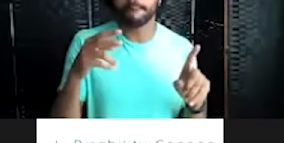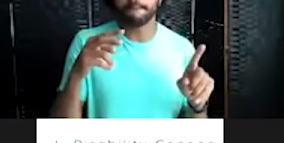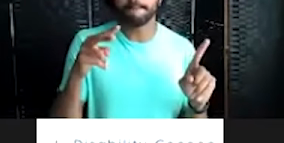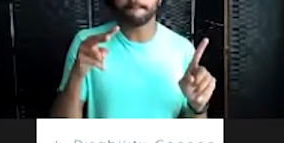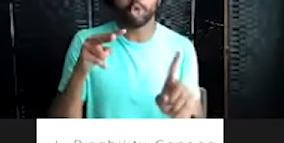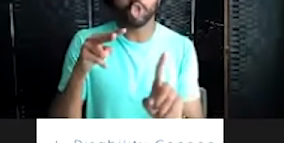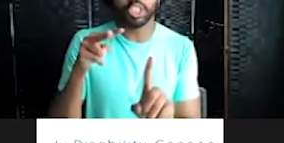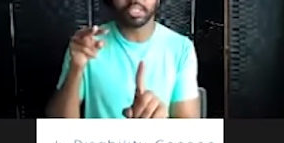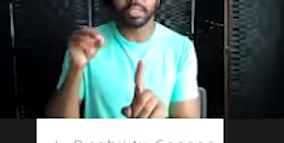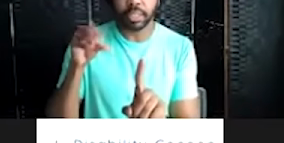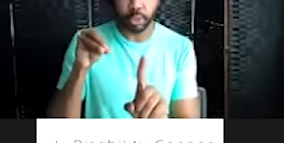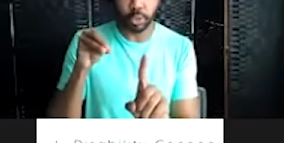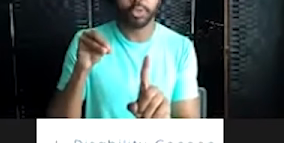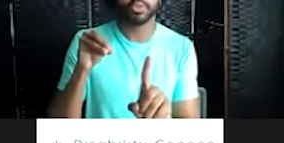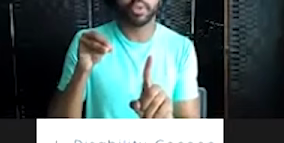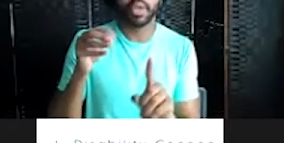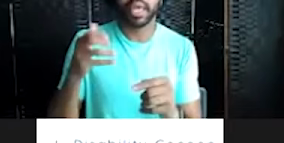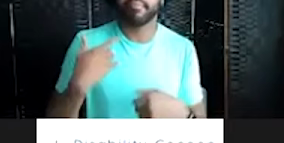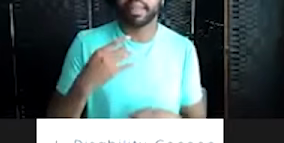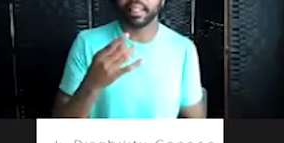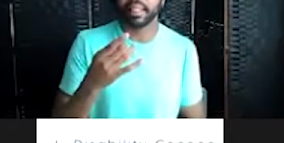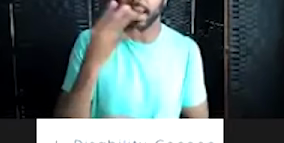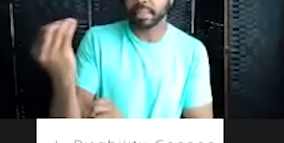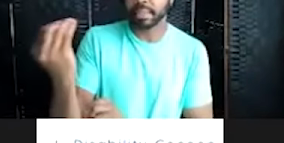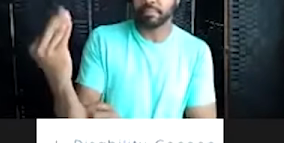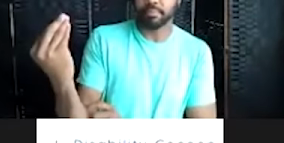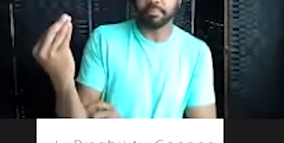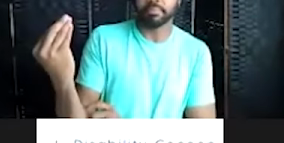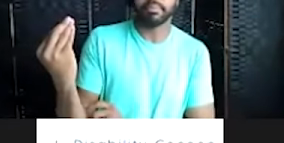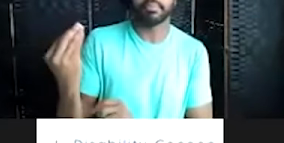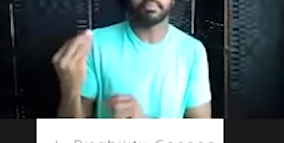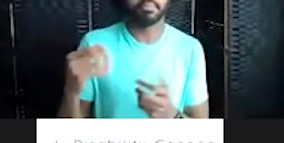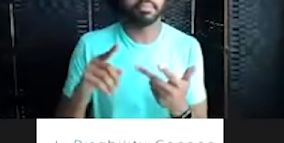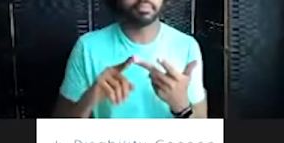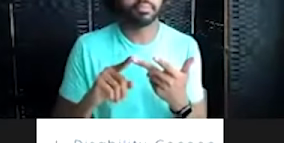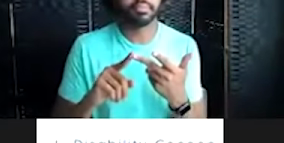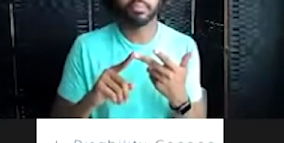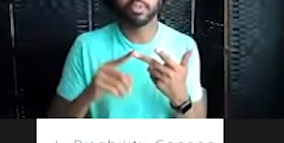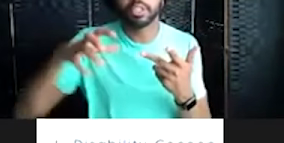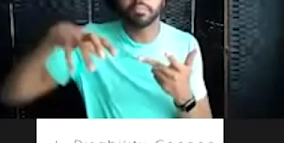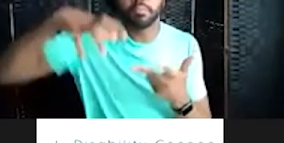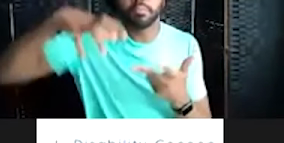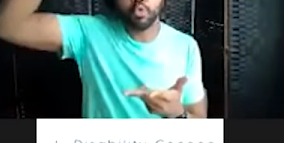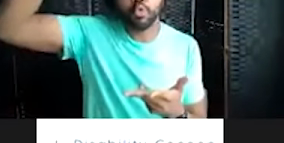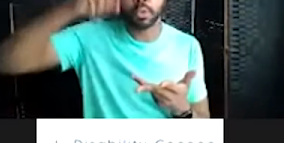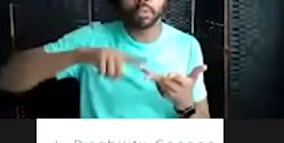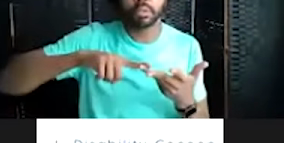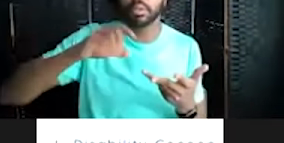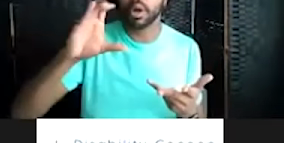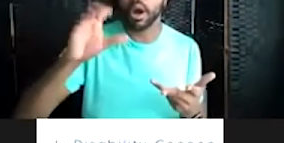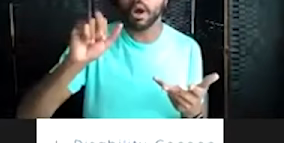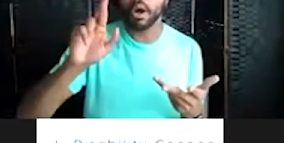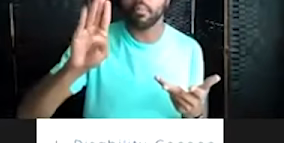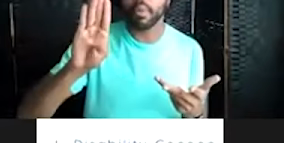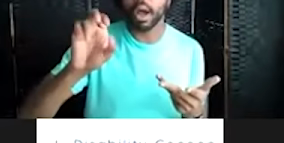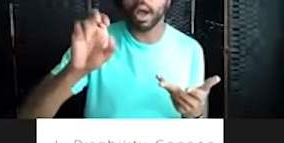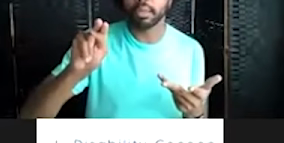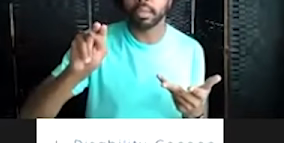sensors, there's smoke and carbon monoxide sensors that will pair with your smartphone